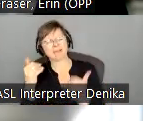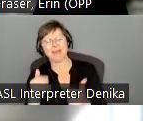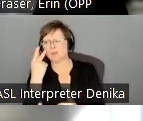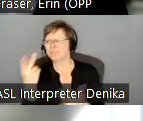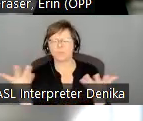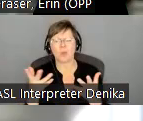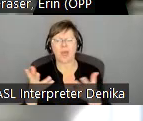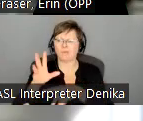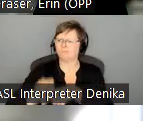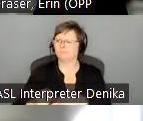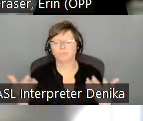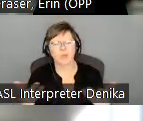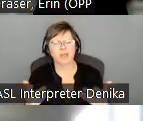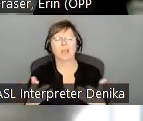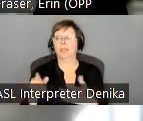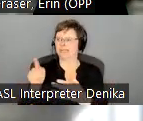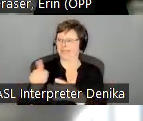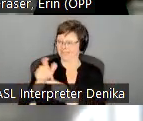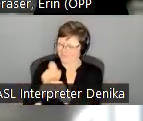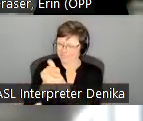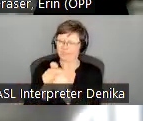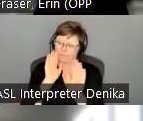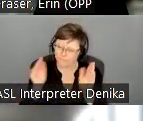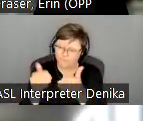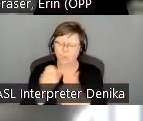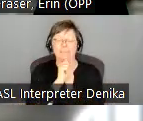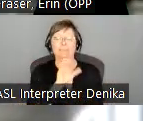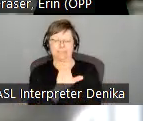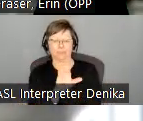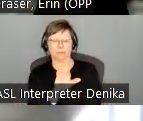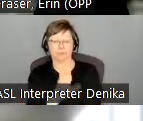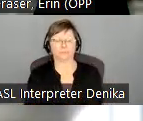fraud specifically targeting seniors or elderly people.